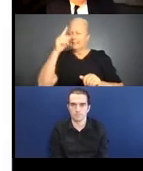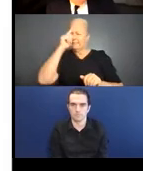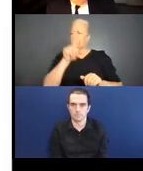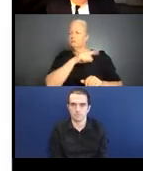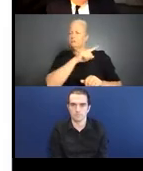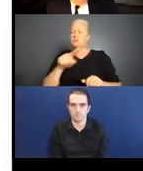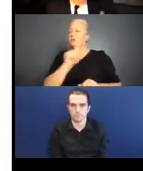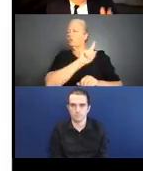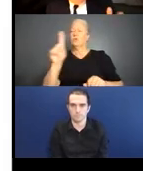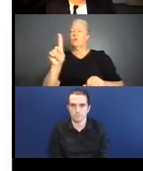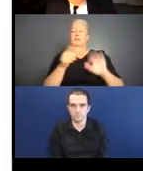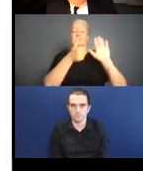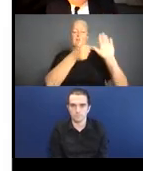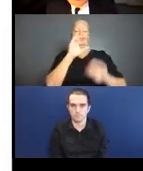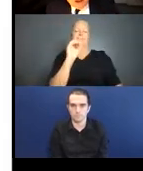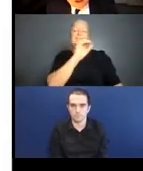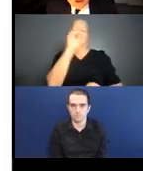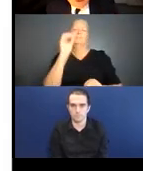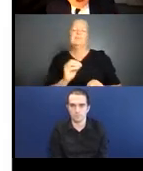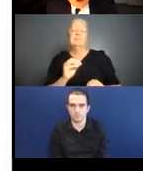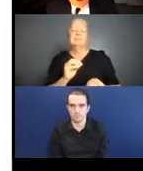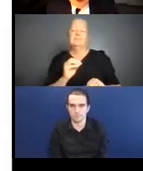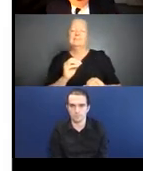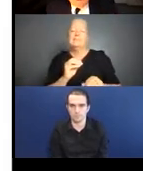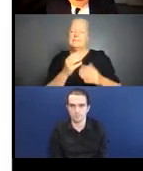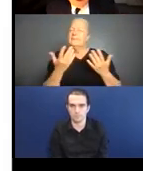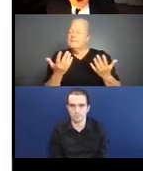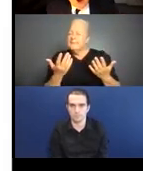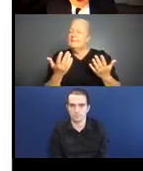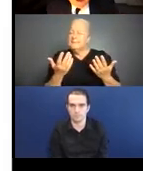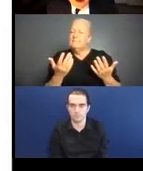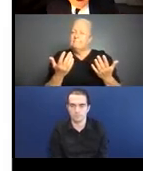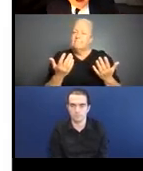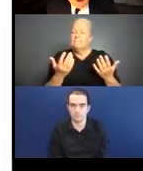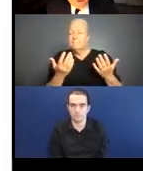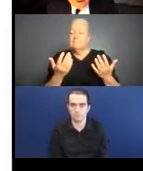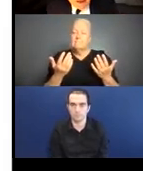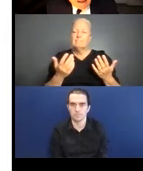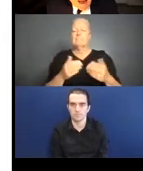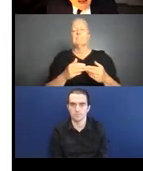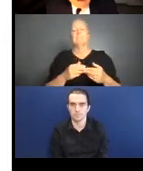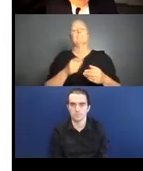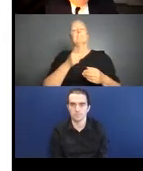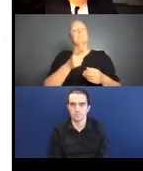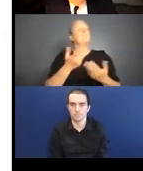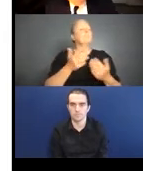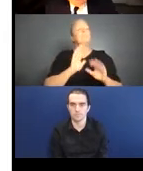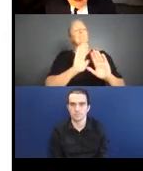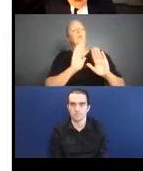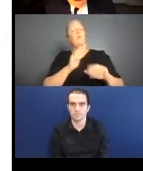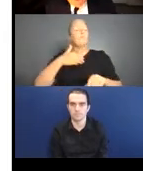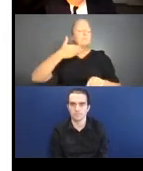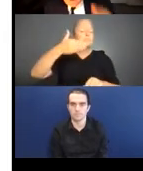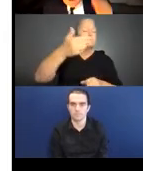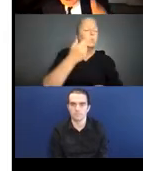60. And that's questions which are asked, are you limited a lot in carrying out normal day-to-day activities, or limited